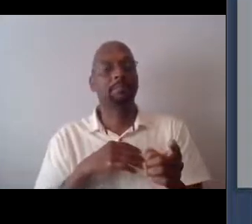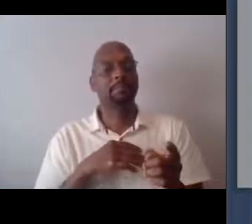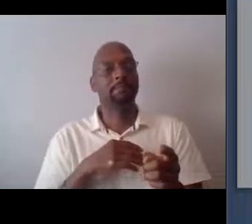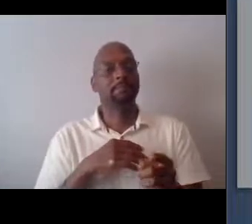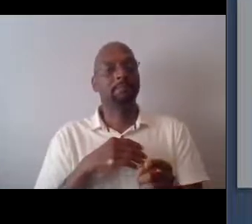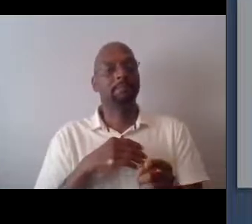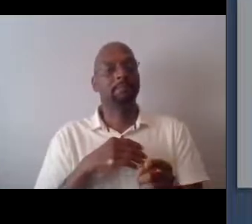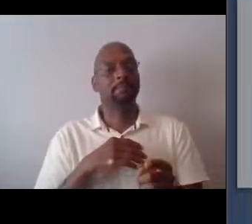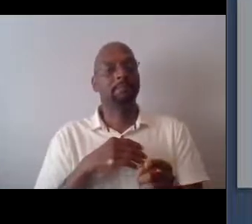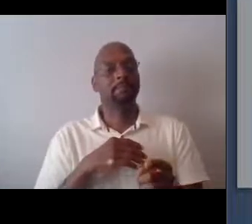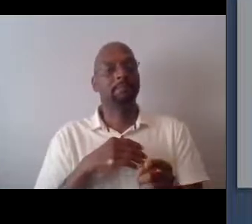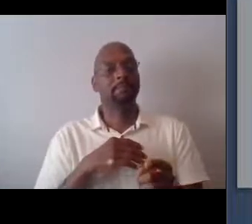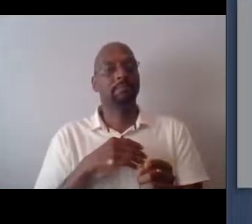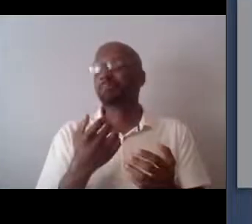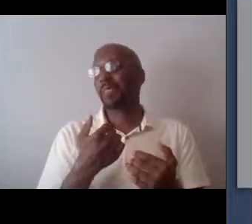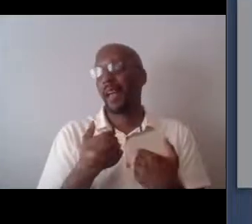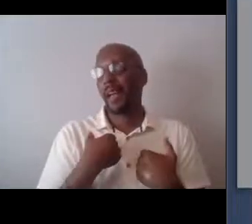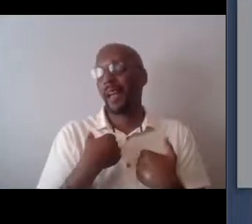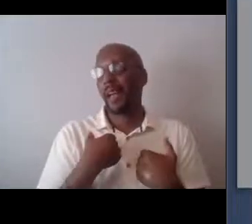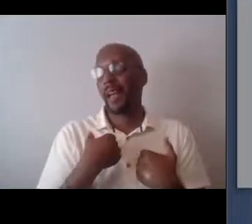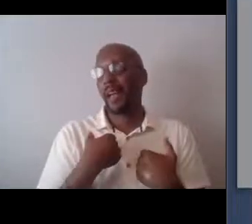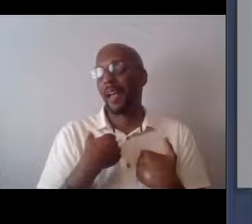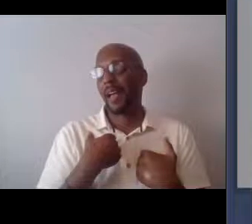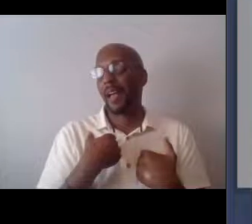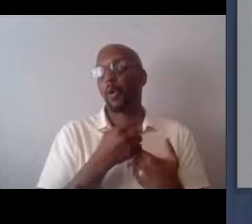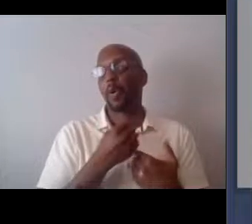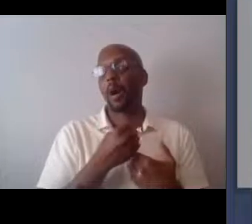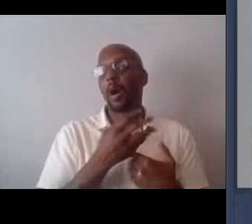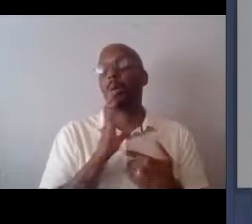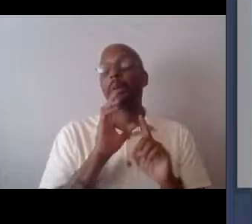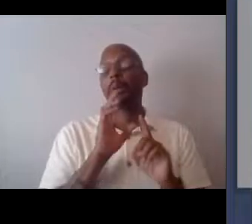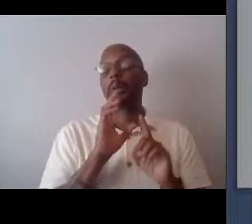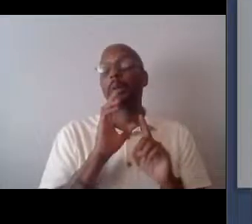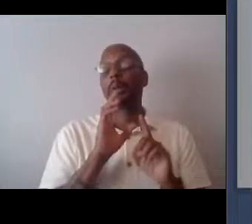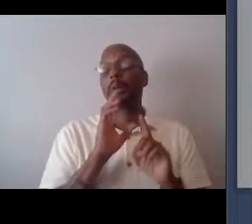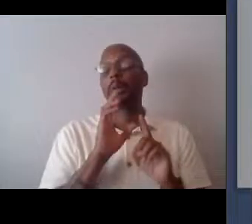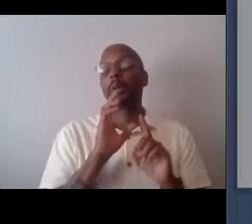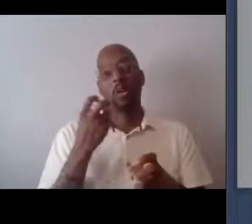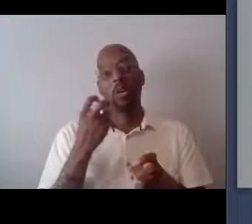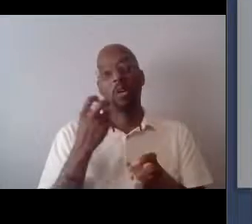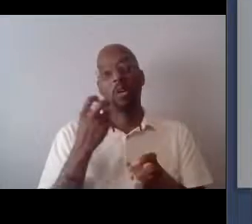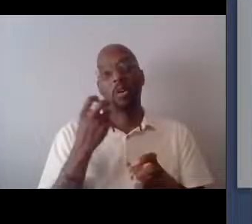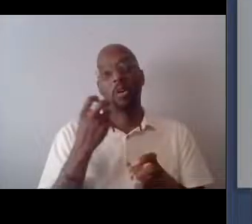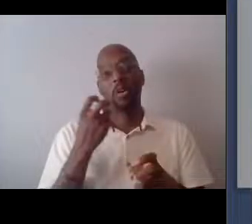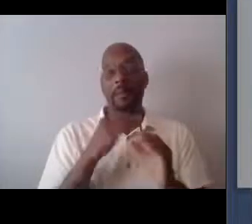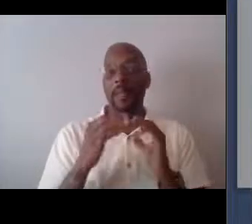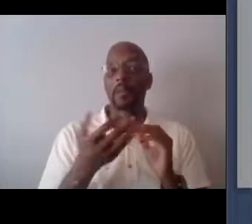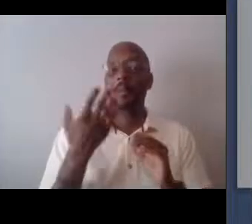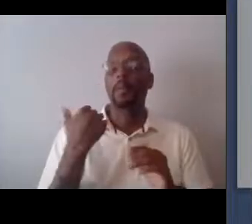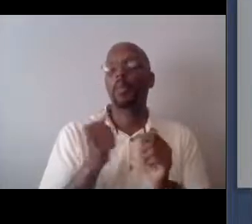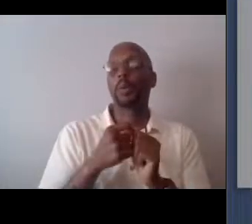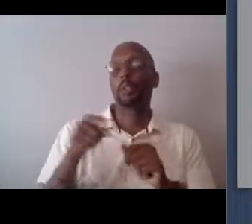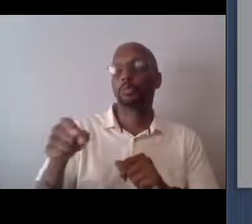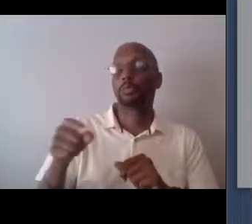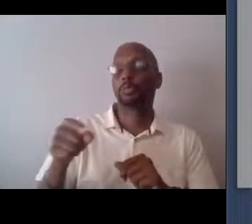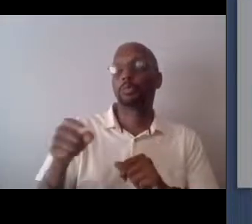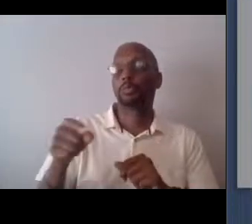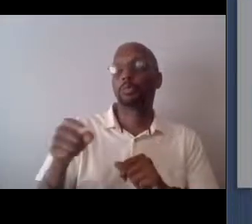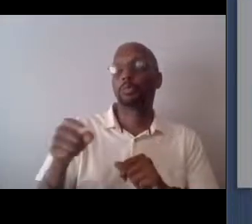that I also would state is that it's very difficult, and I had this conversation with you all on the phone in regards to